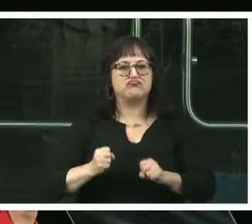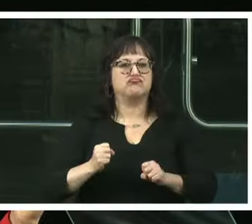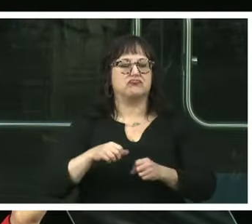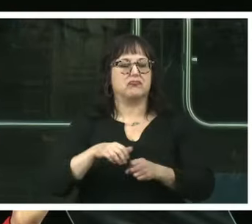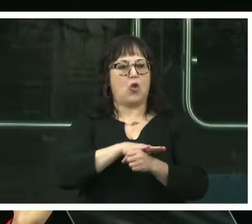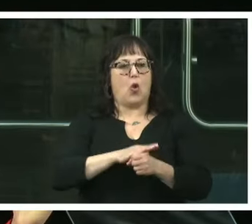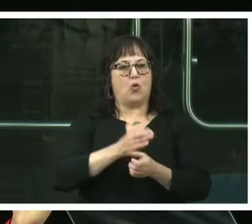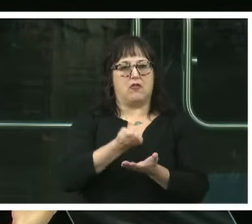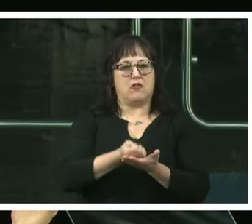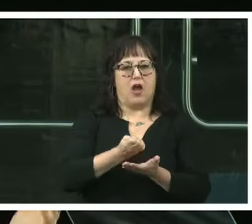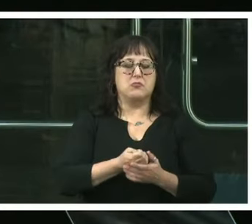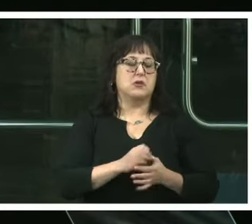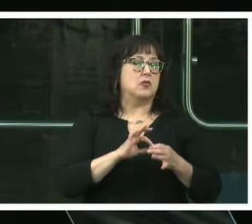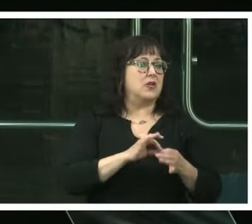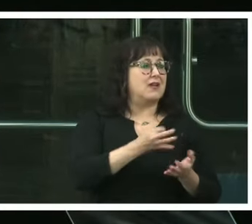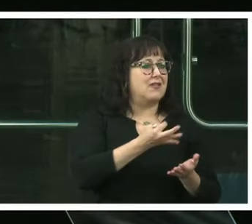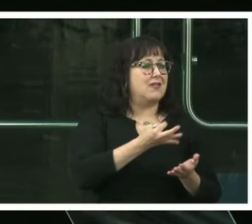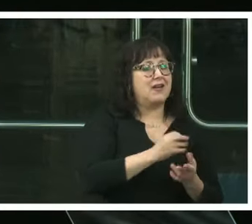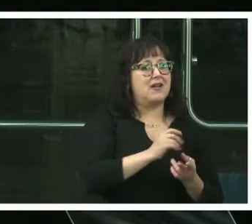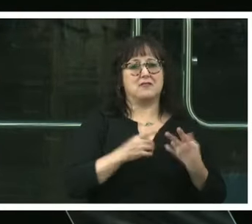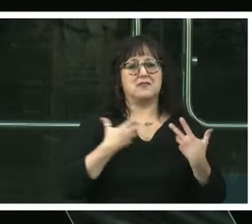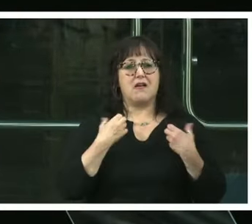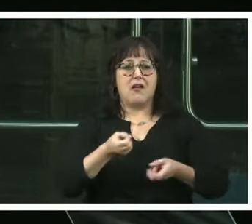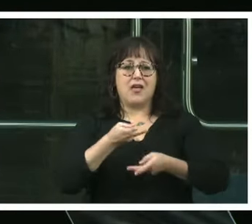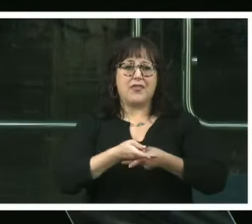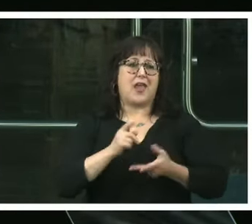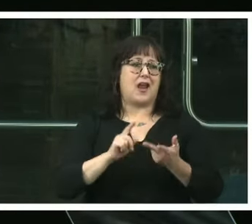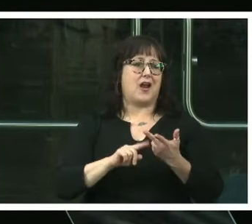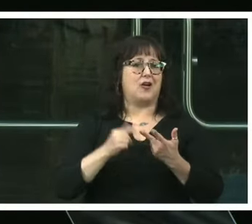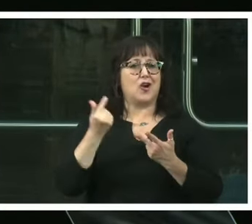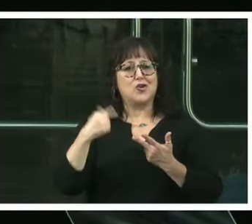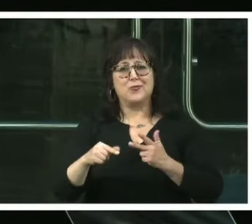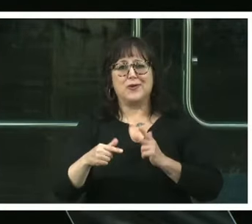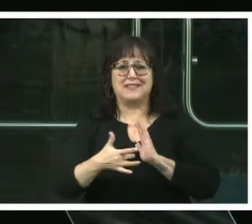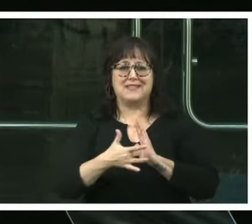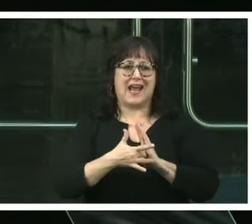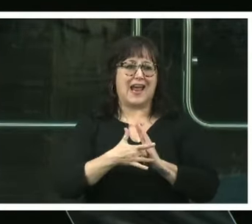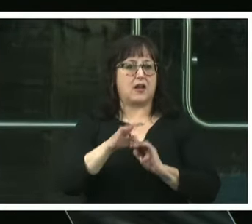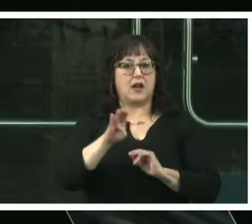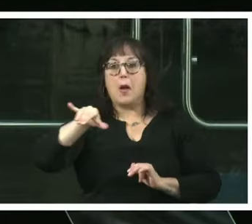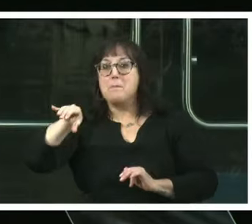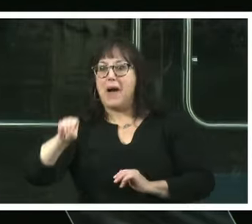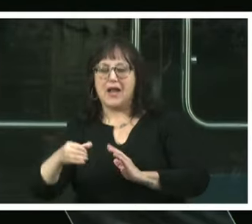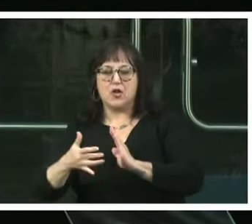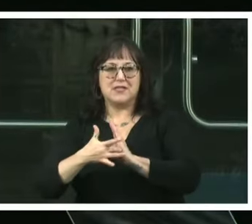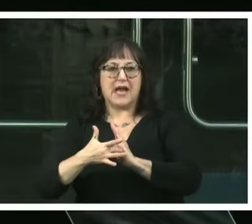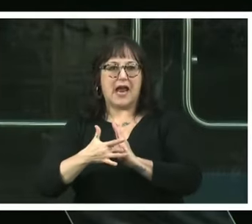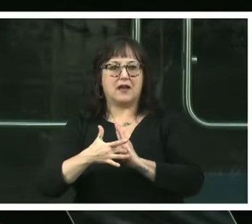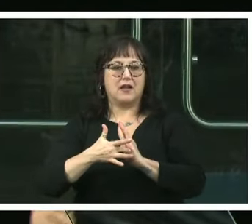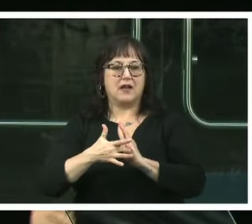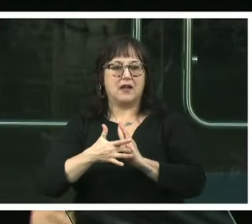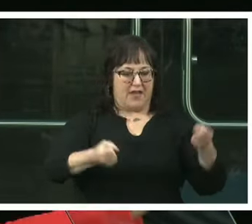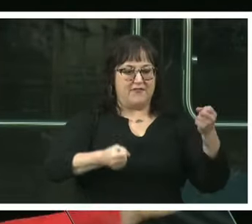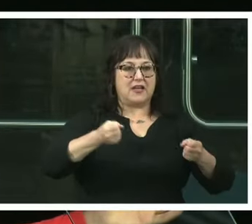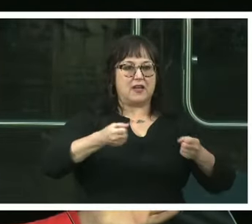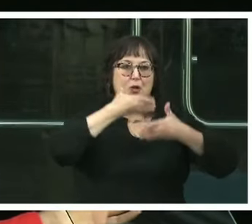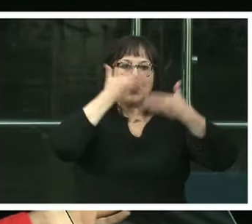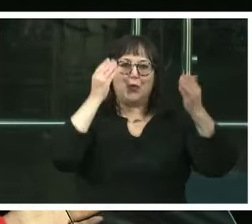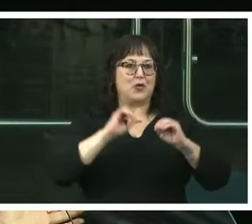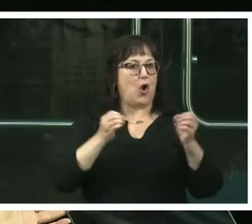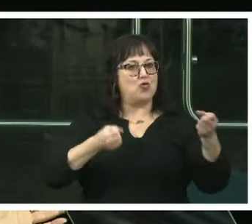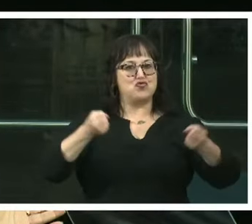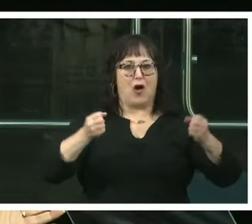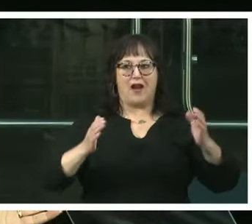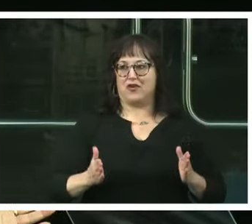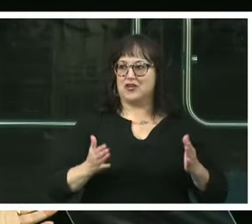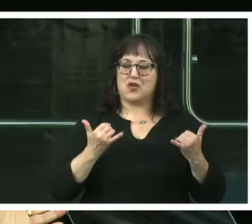Whether that's in finance or healthcare or green tech, biotech, or in driverless vehicles, which are out testing